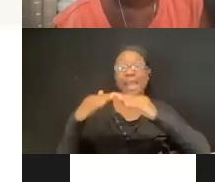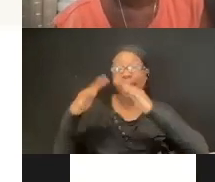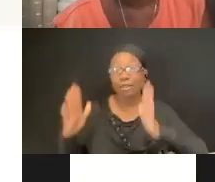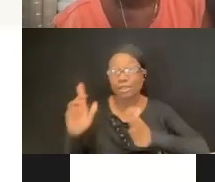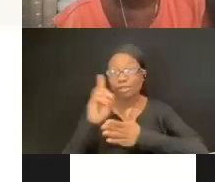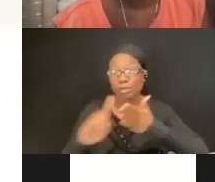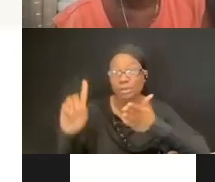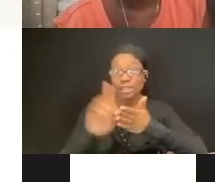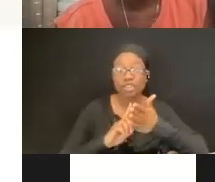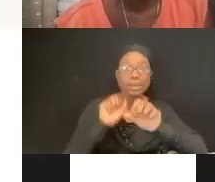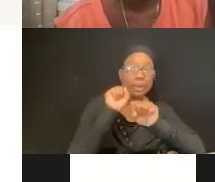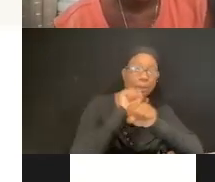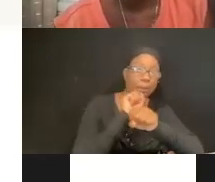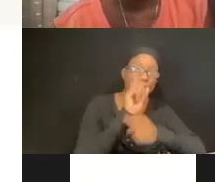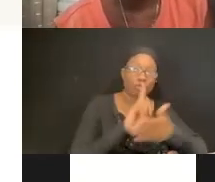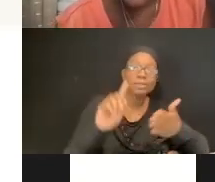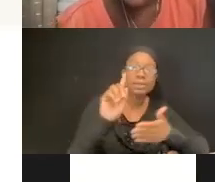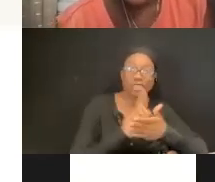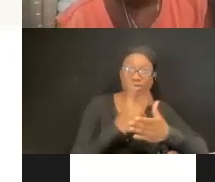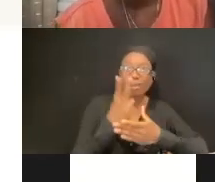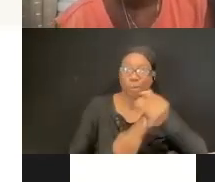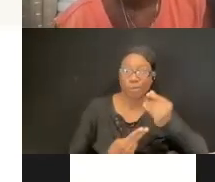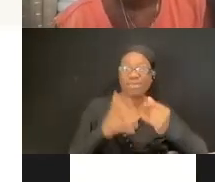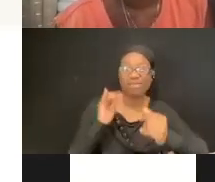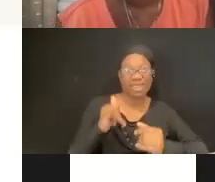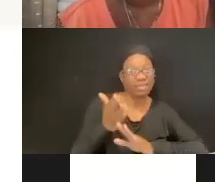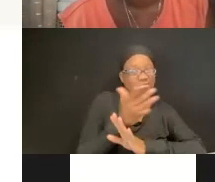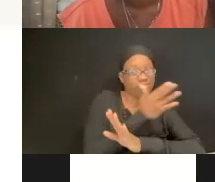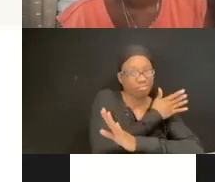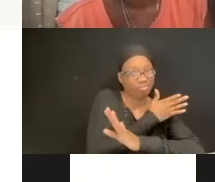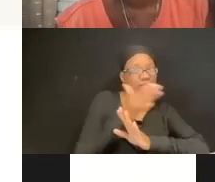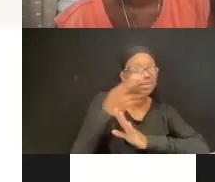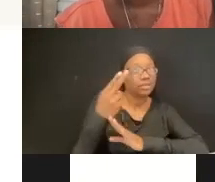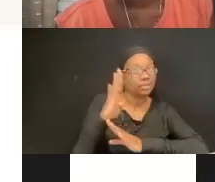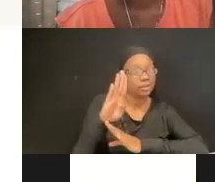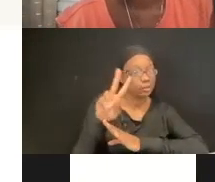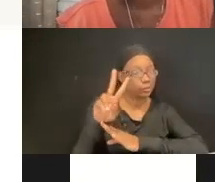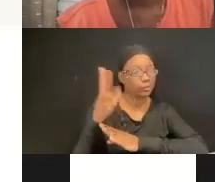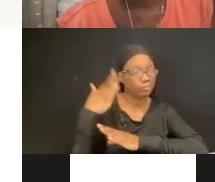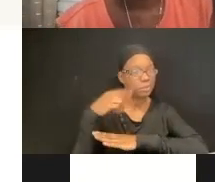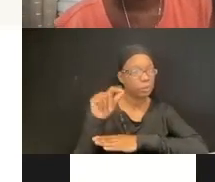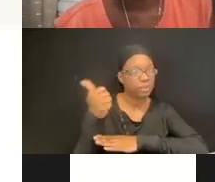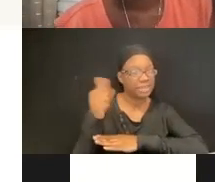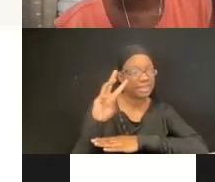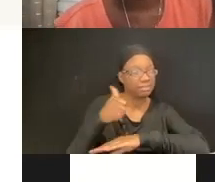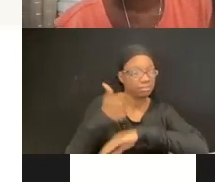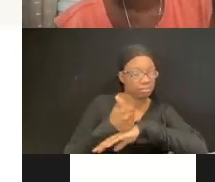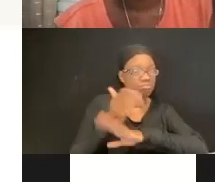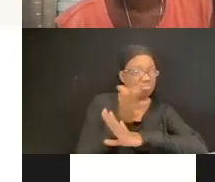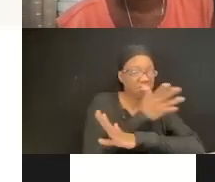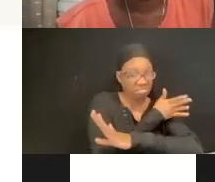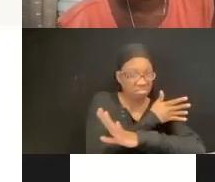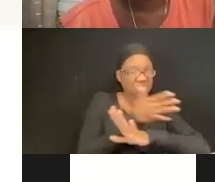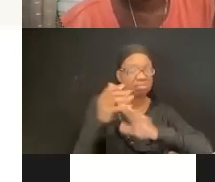that was true right before House Bill 2, before 2016. I want to name that it